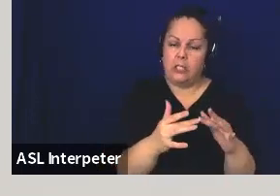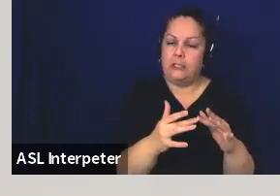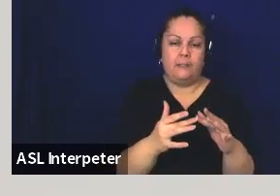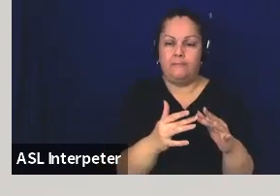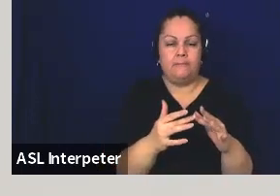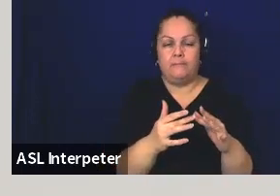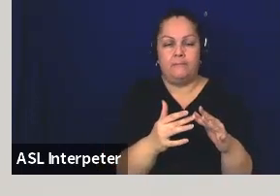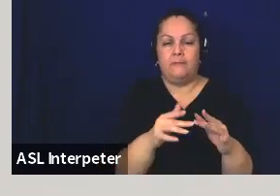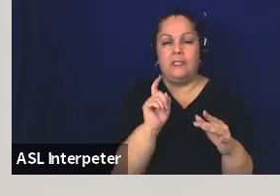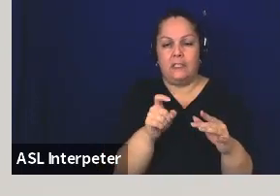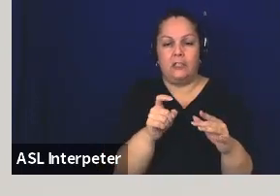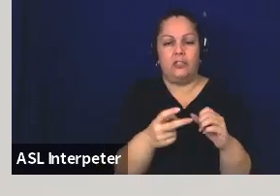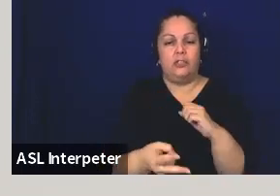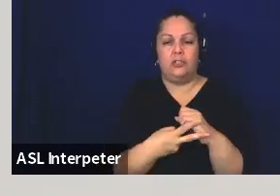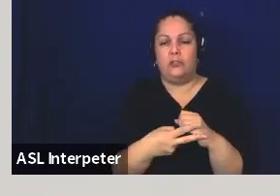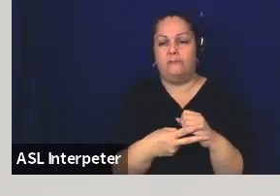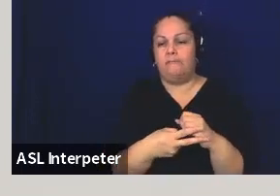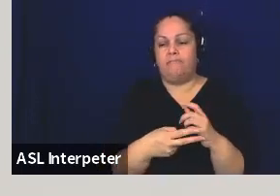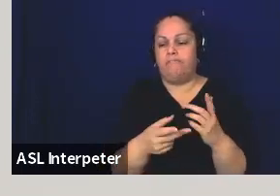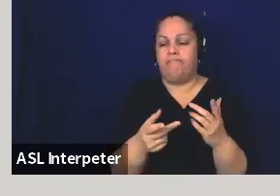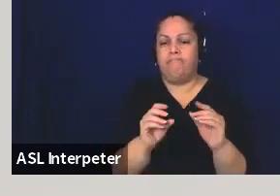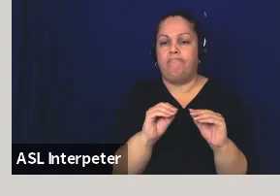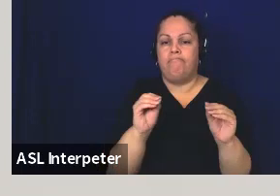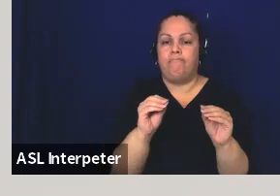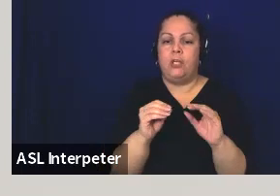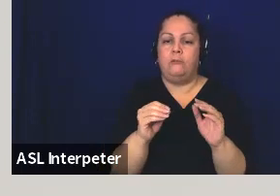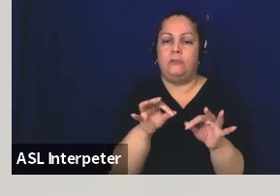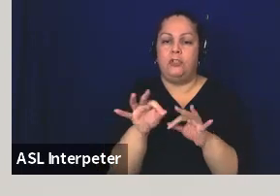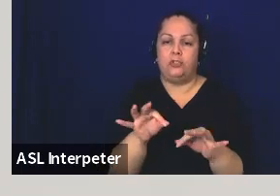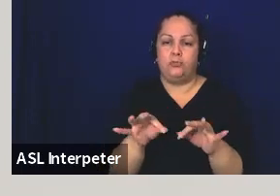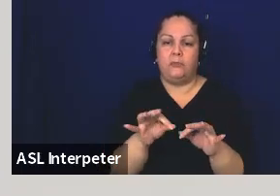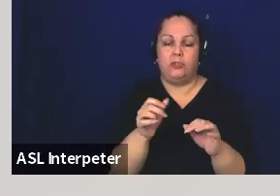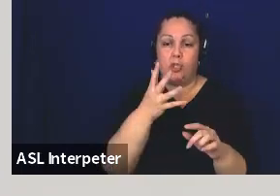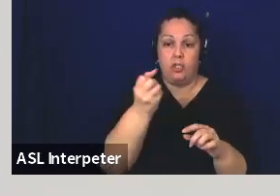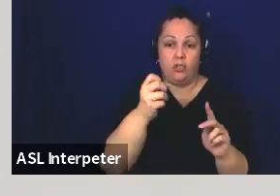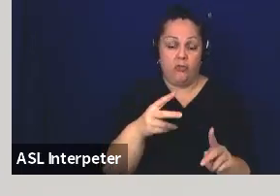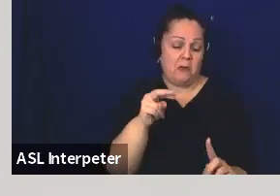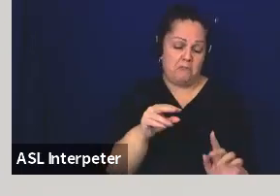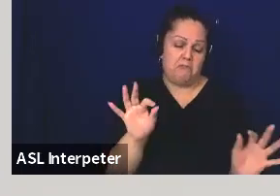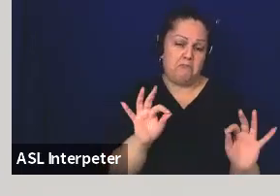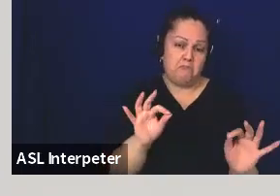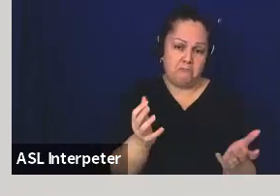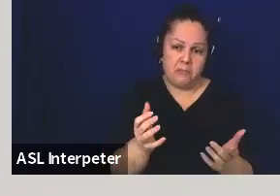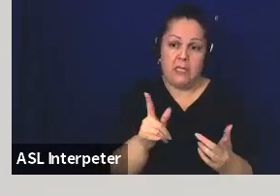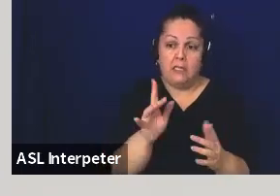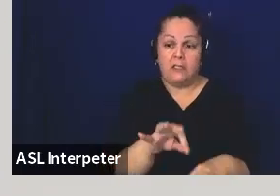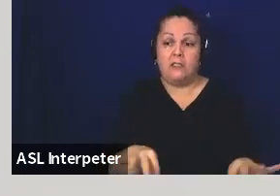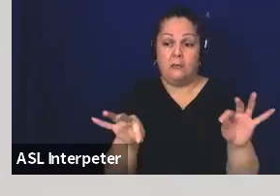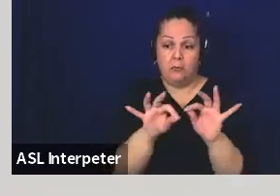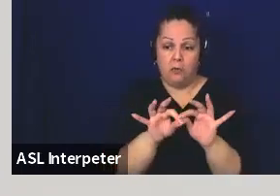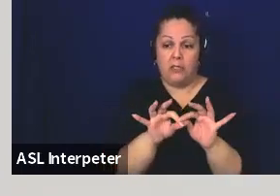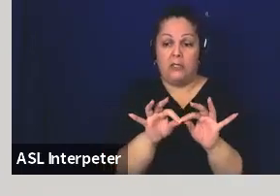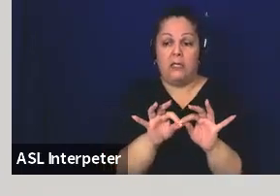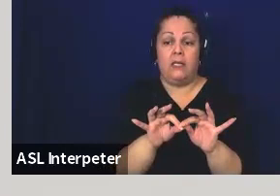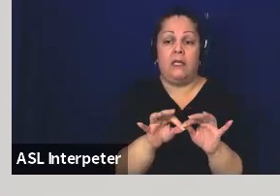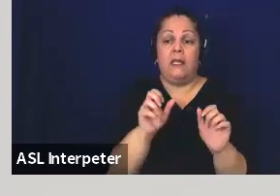device, they should be stored as something nondescript that won't cause alarm to the trafficker. This is incredibly important if the trafficker